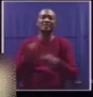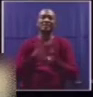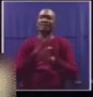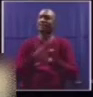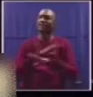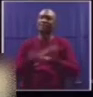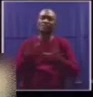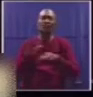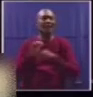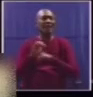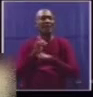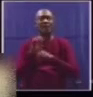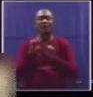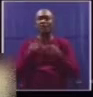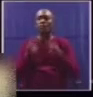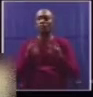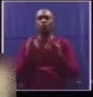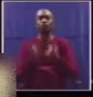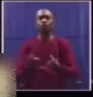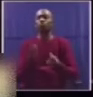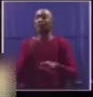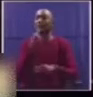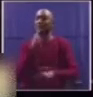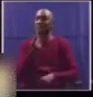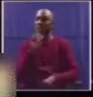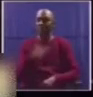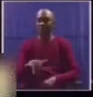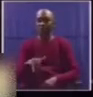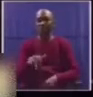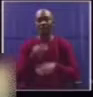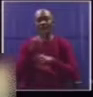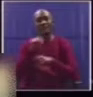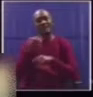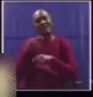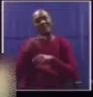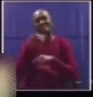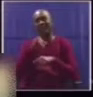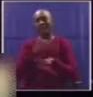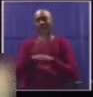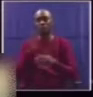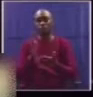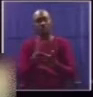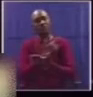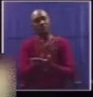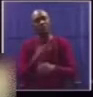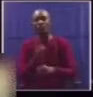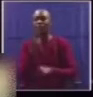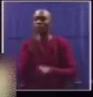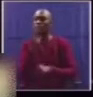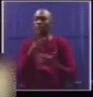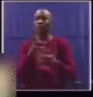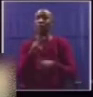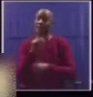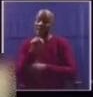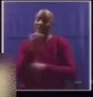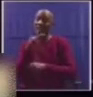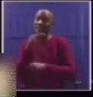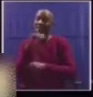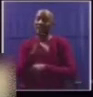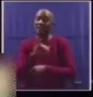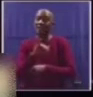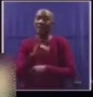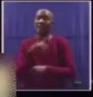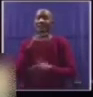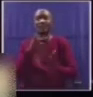is far from what it is said to be. The NHI is not the eradication of a two-tier system. No, the NHI is